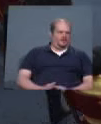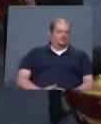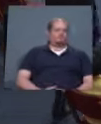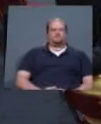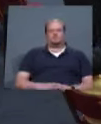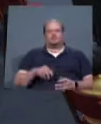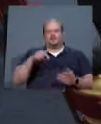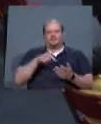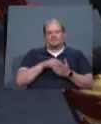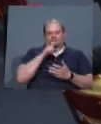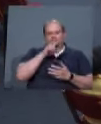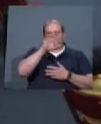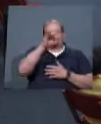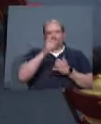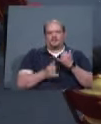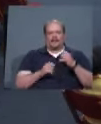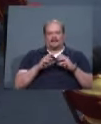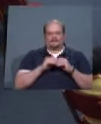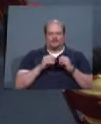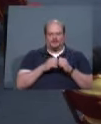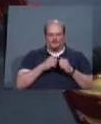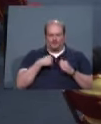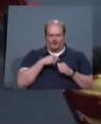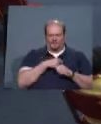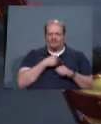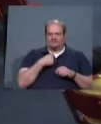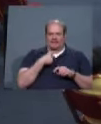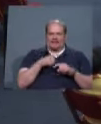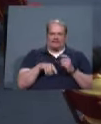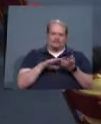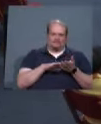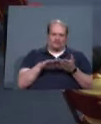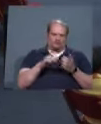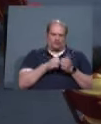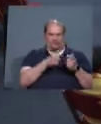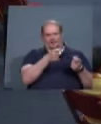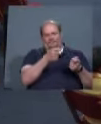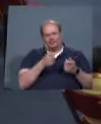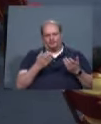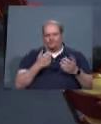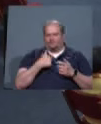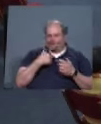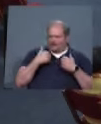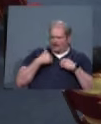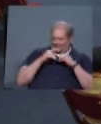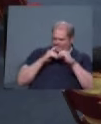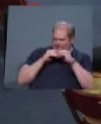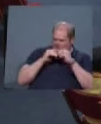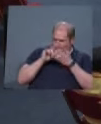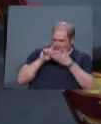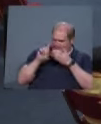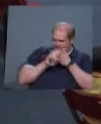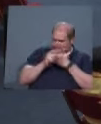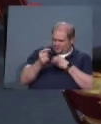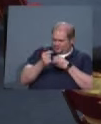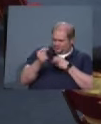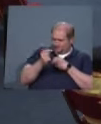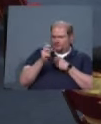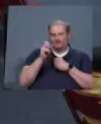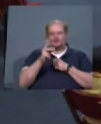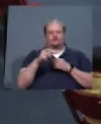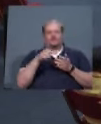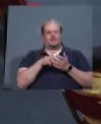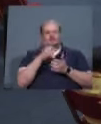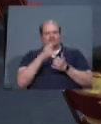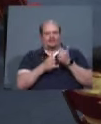Since this is going to be your last meeting with us, I couldn't get away without pulling you up here. I have one more next Tuesday. Do you have next Tuesday? Yes, all right. Sir. Well, this